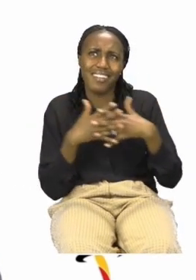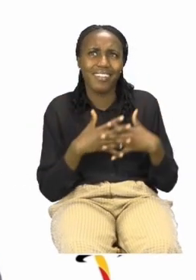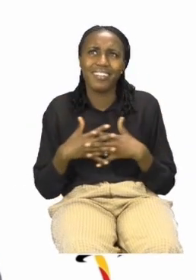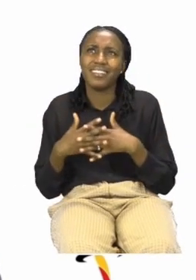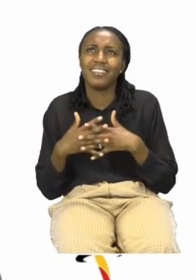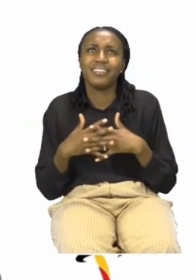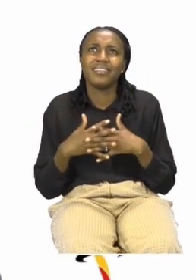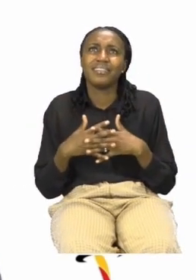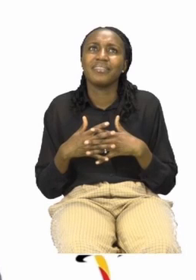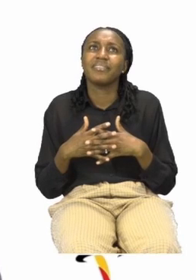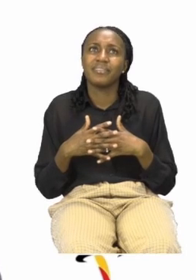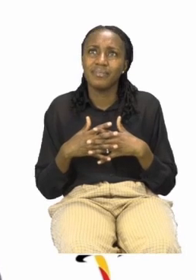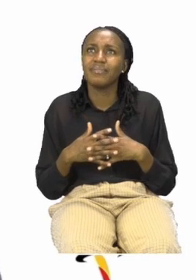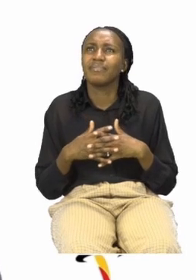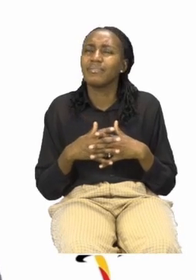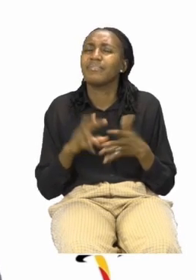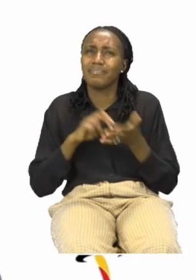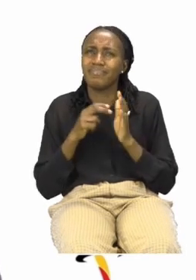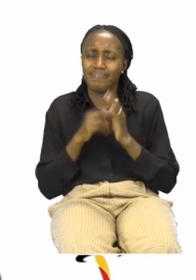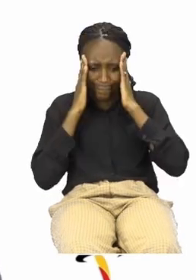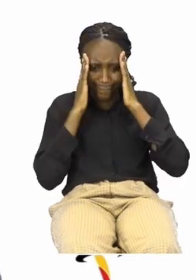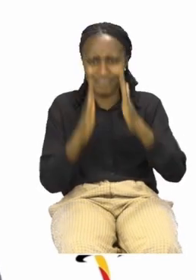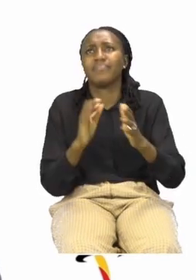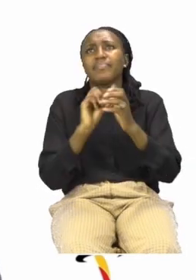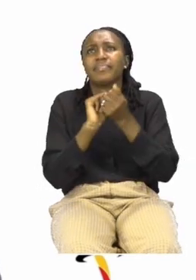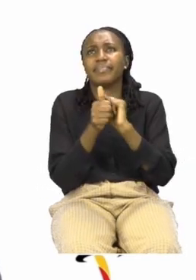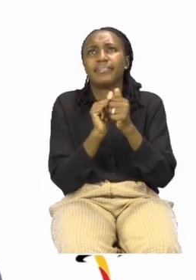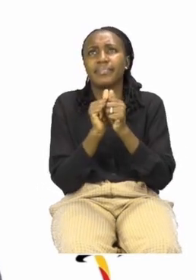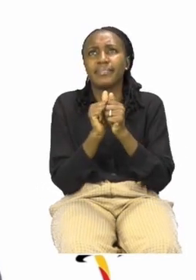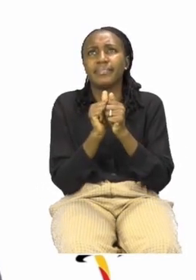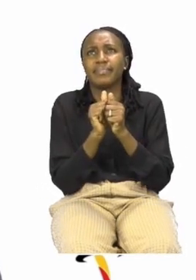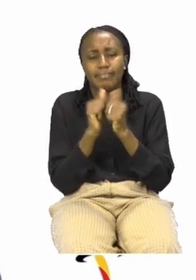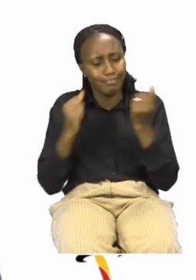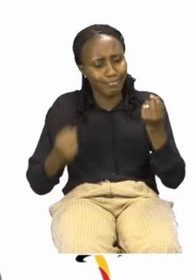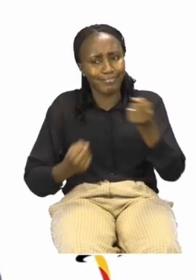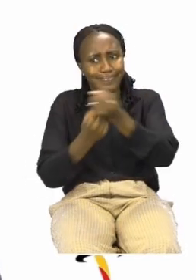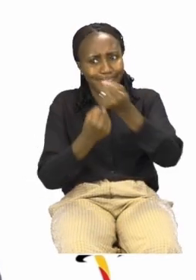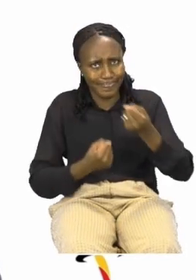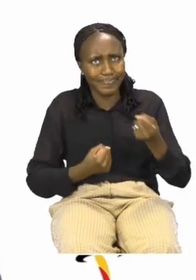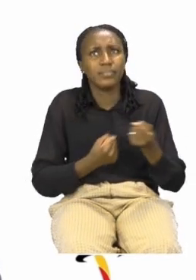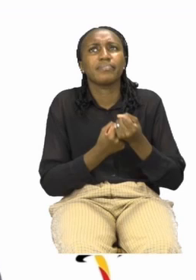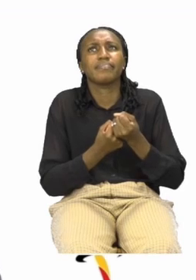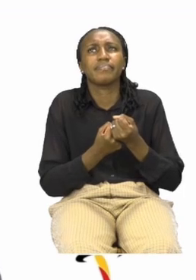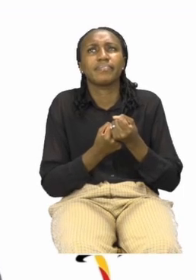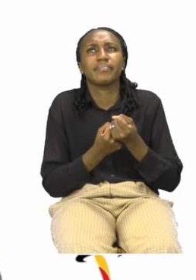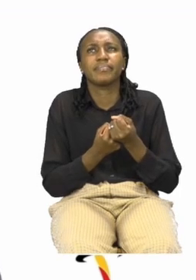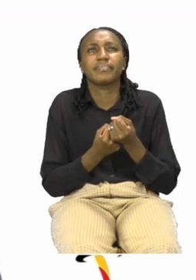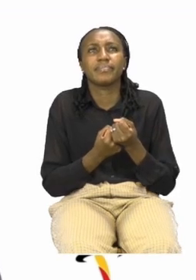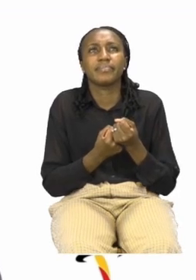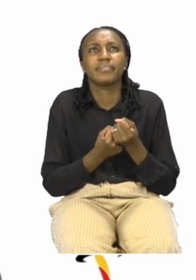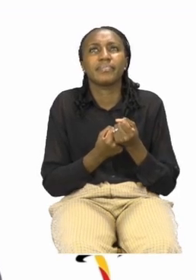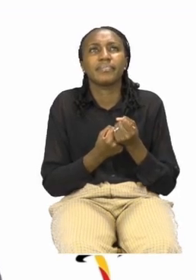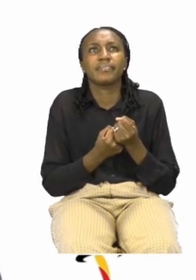there's a need for us to invest in sport. There's a need for us to ensure that this industry is preserved, is well looked after, because it